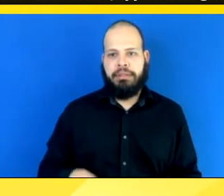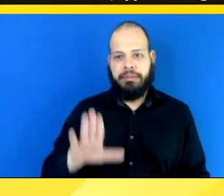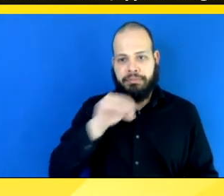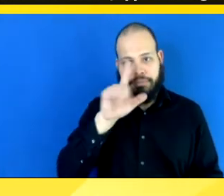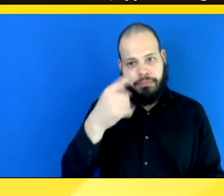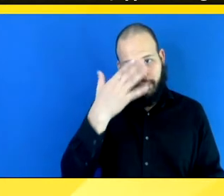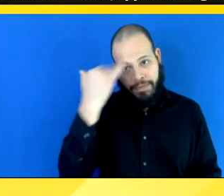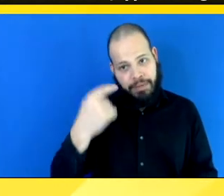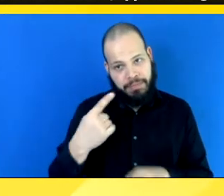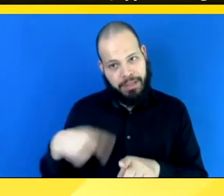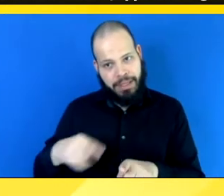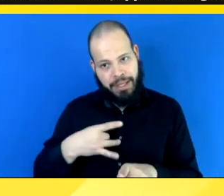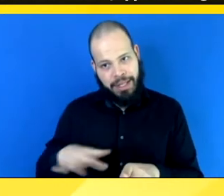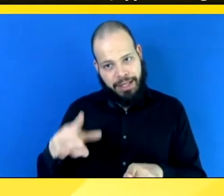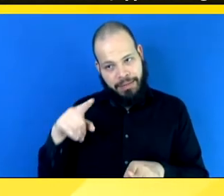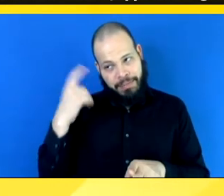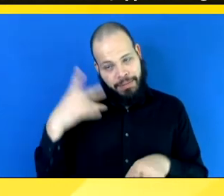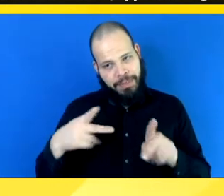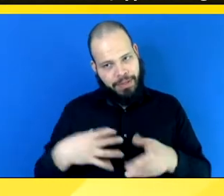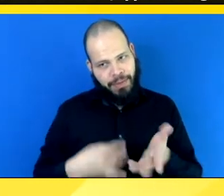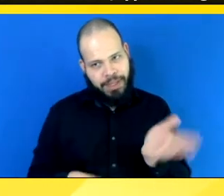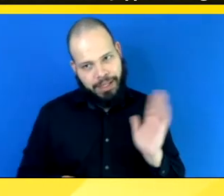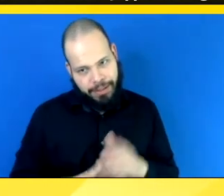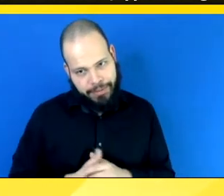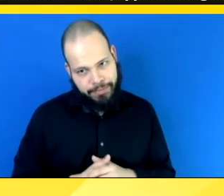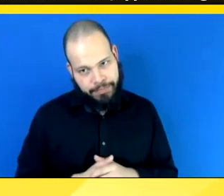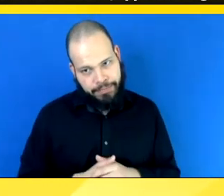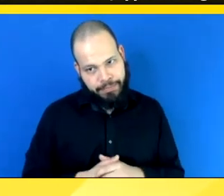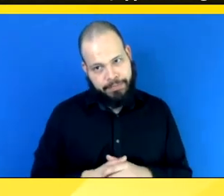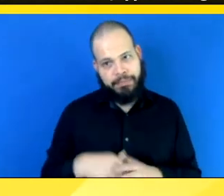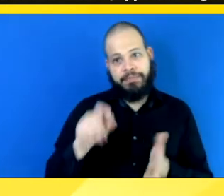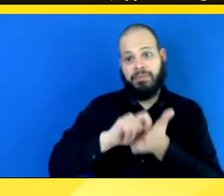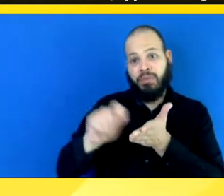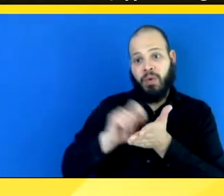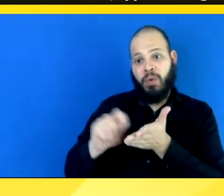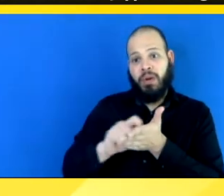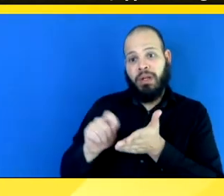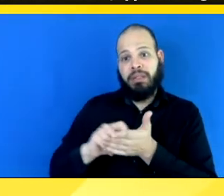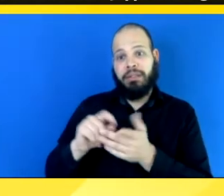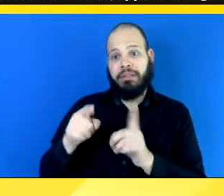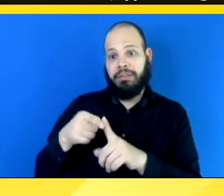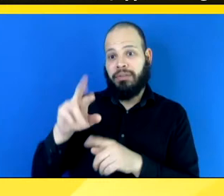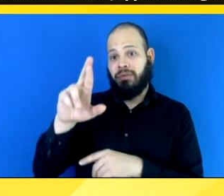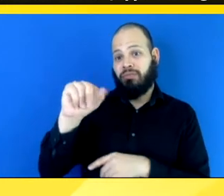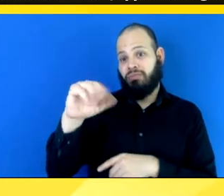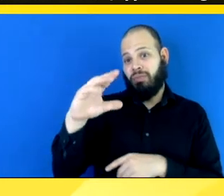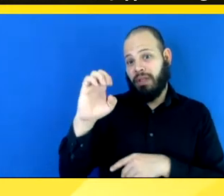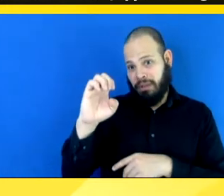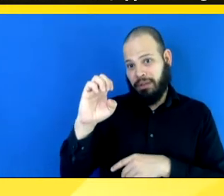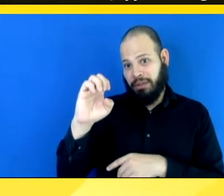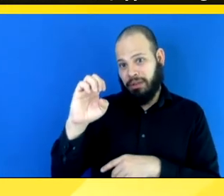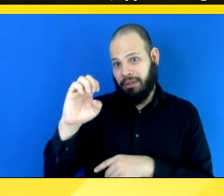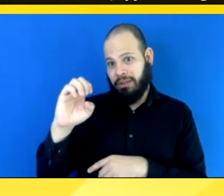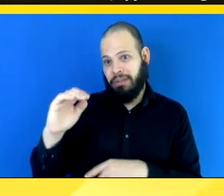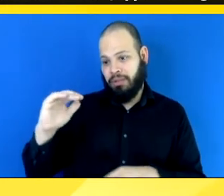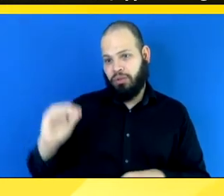Tahisha Coates teaches us that race is the child of racism. Racism comes first. And what